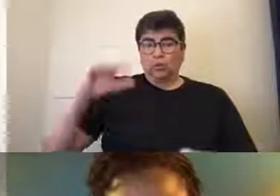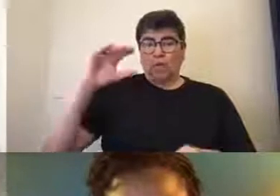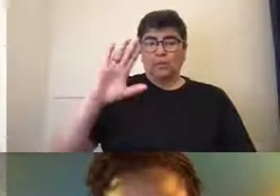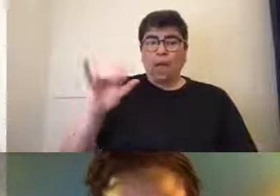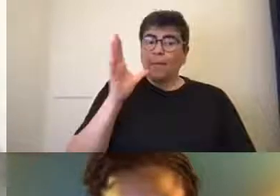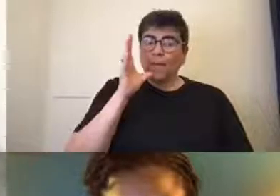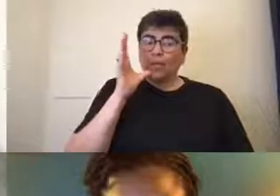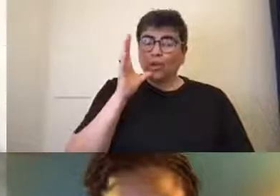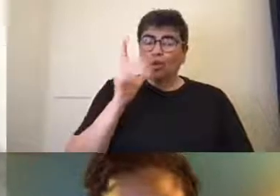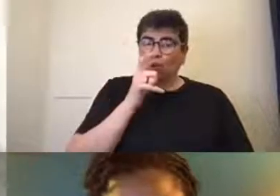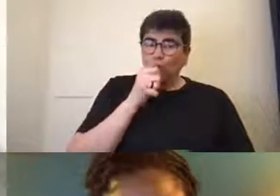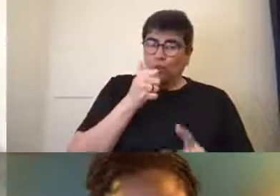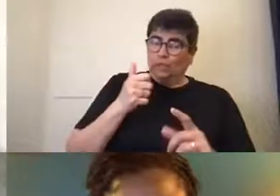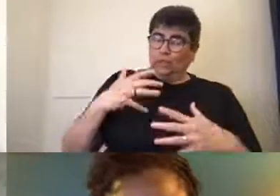was,